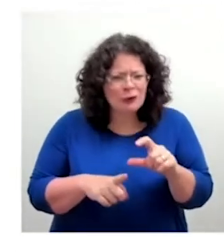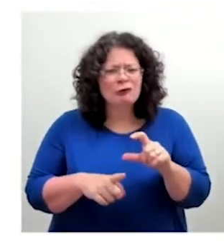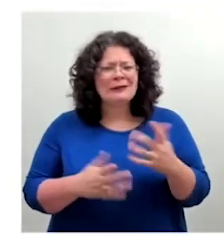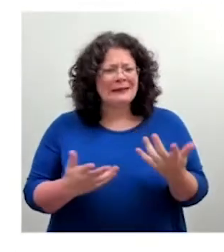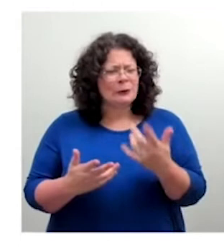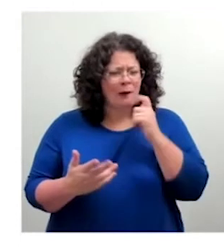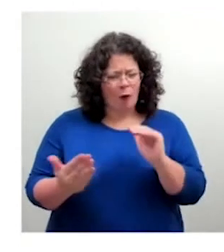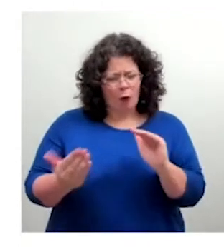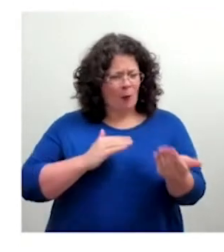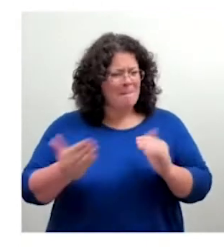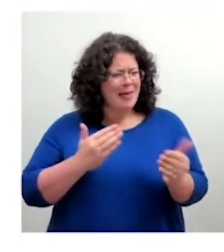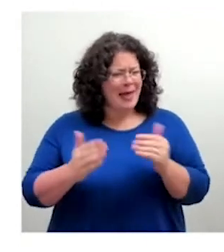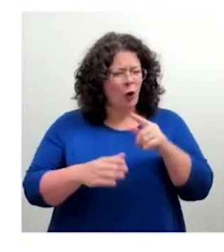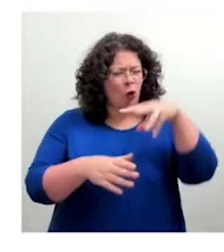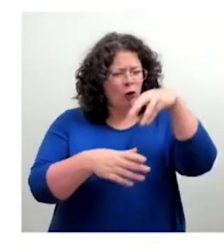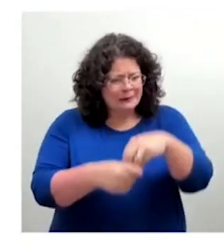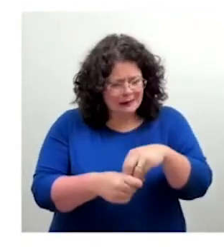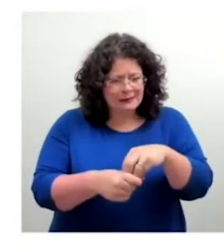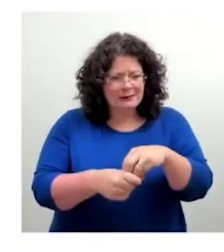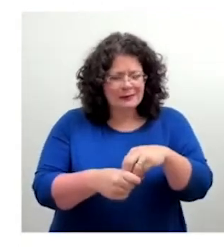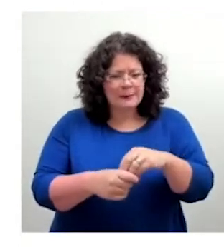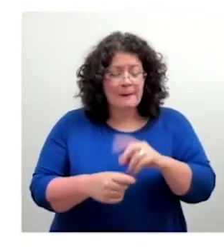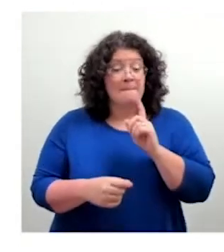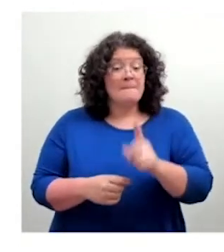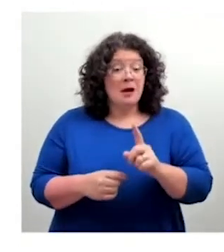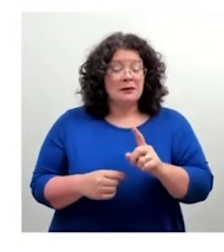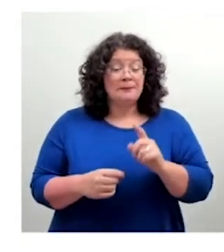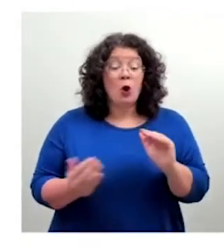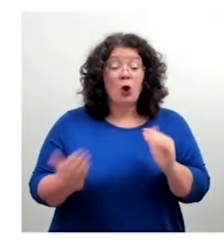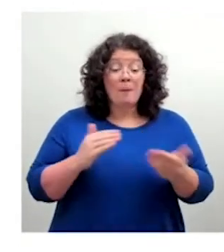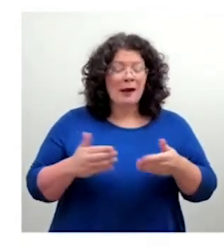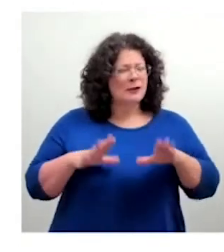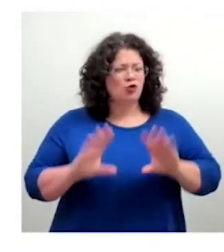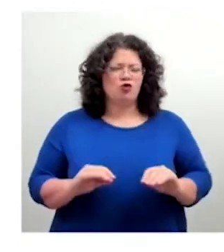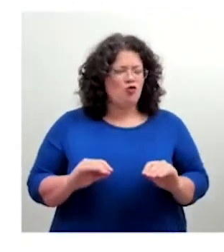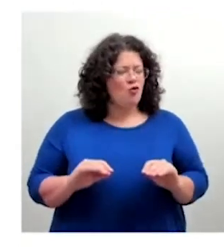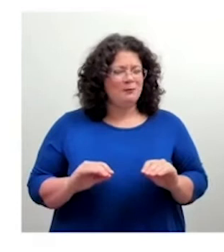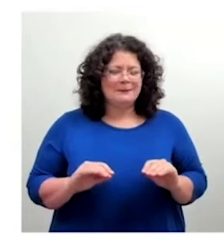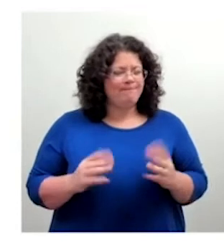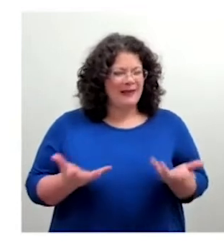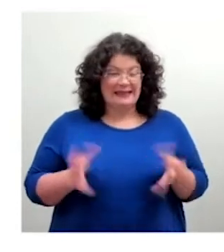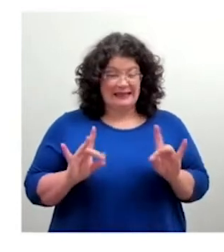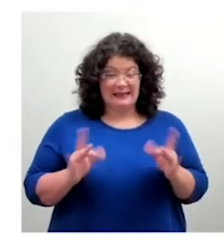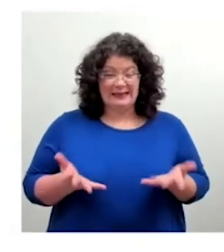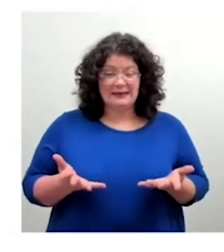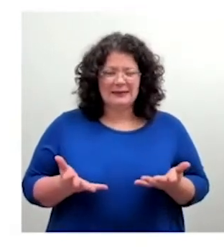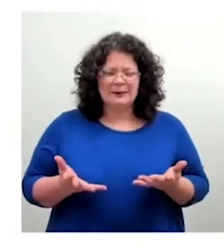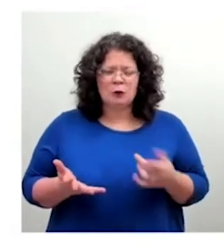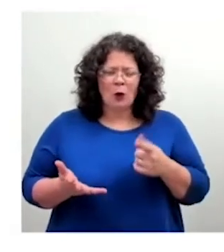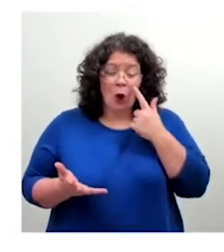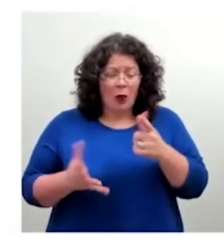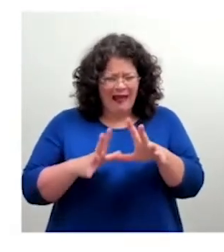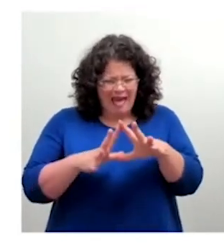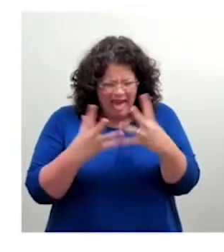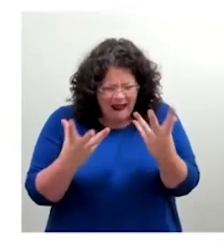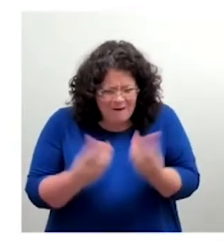where the comparison sort of ends, you know. So if you look at, you know, everything that, say, the BBC does, live news, live sport, regionality,